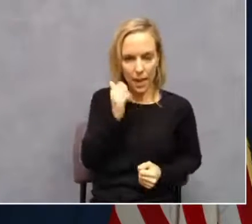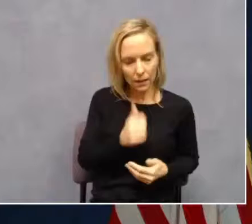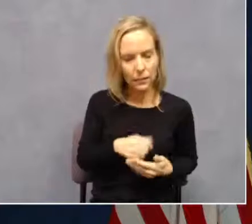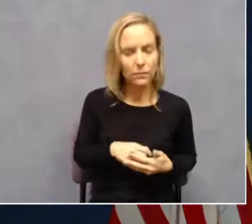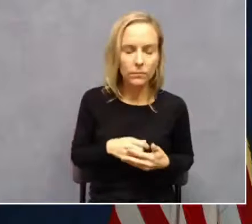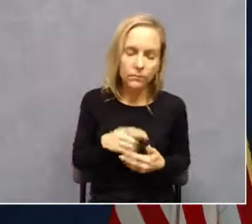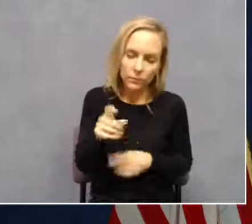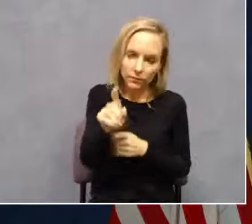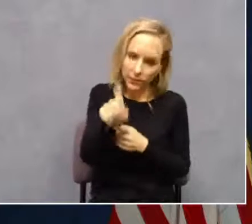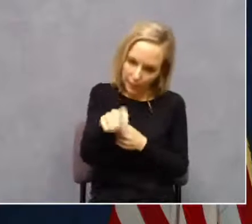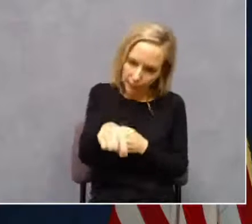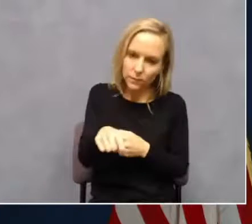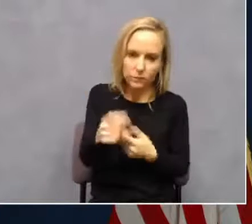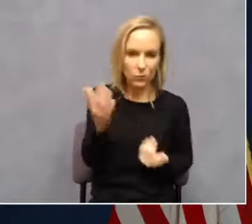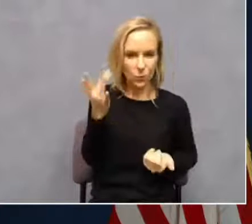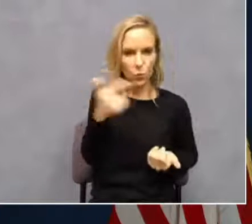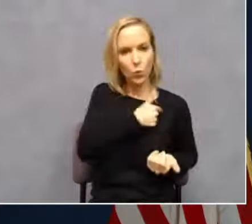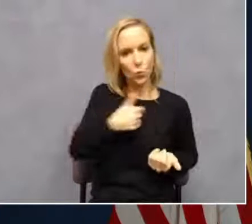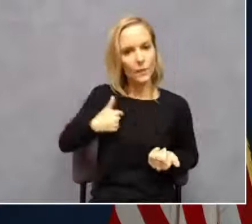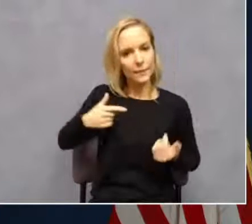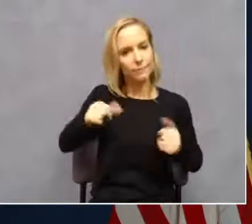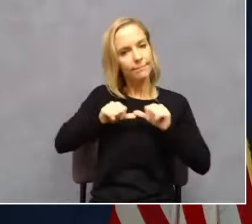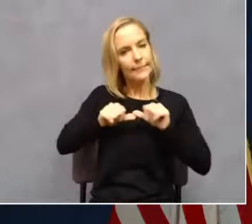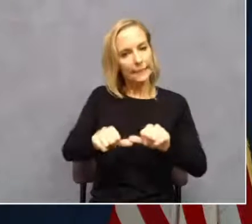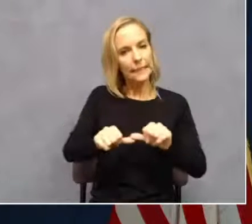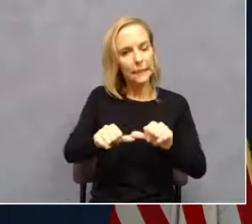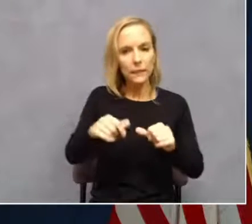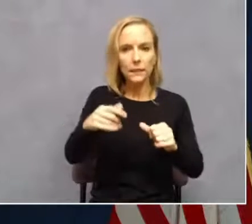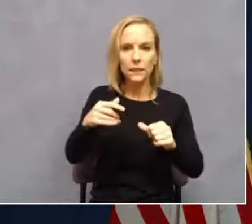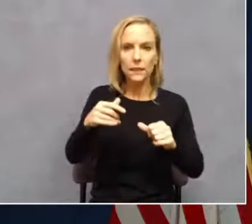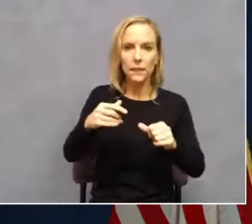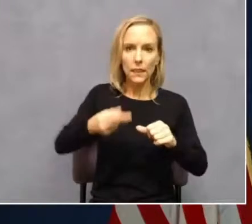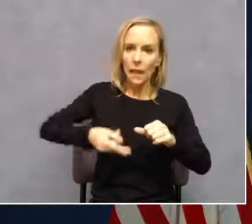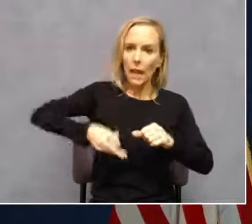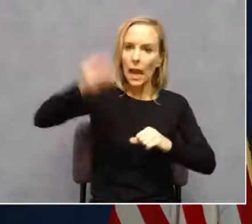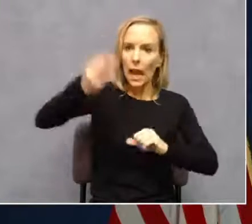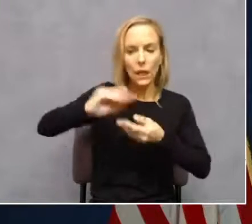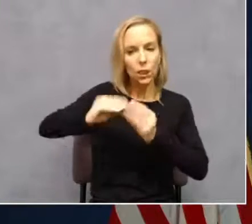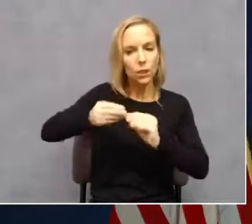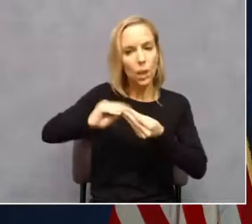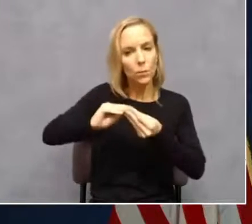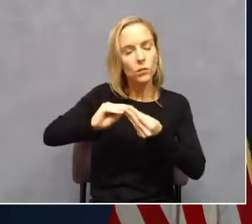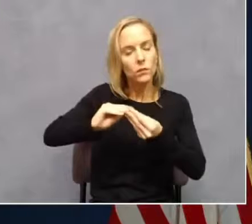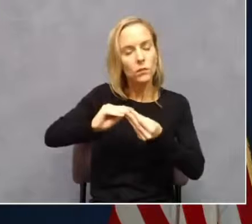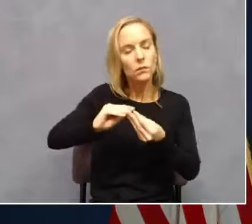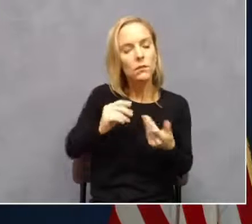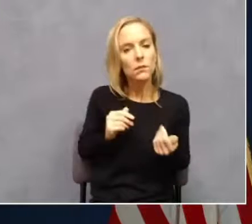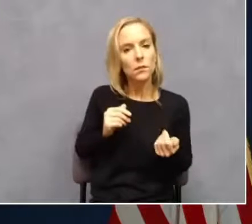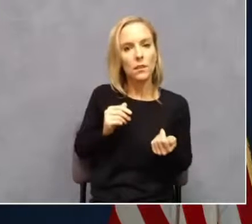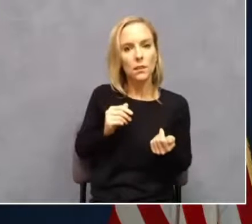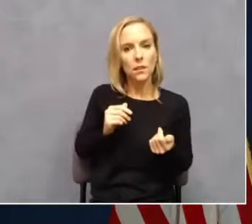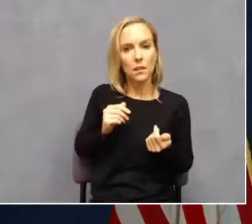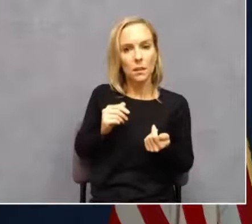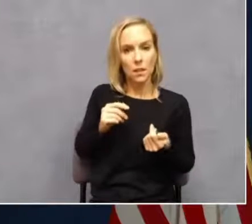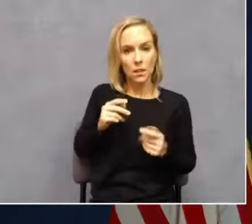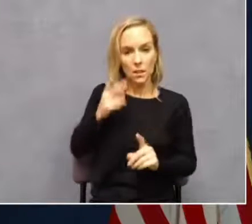necessary because we continue to see significantly high cases. But for the backlog in a previous Wednesday that we saw,